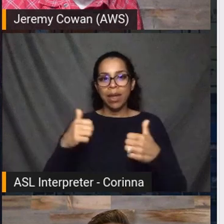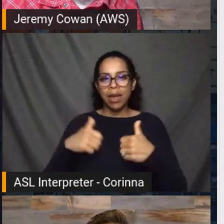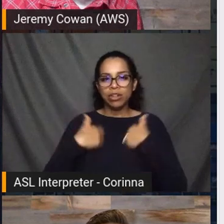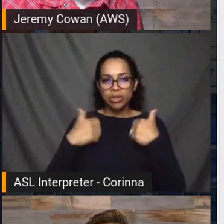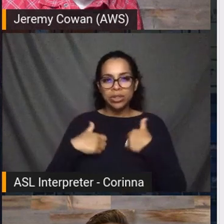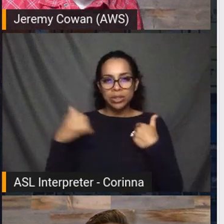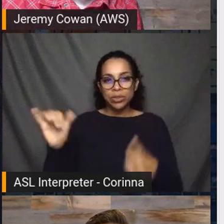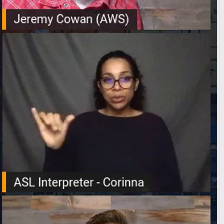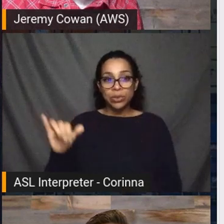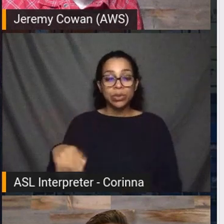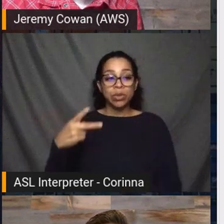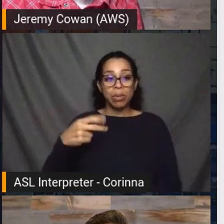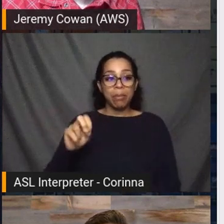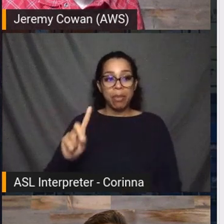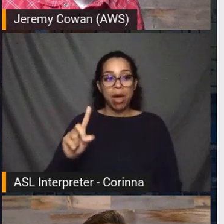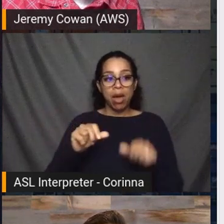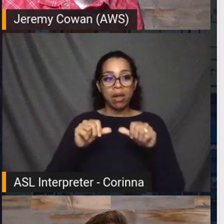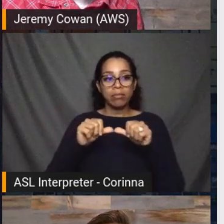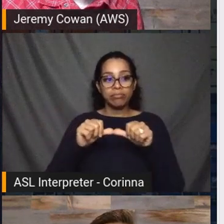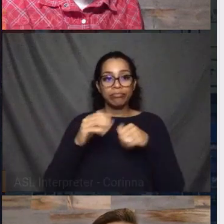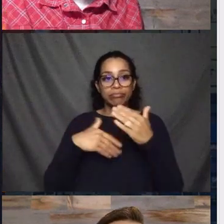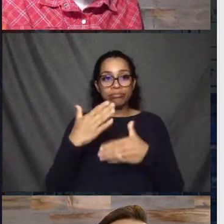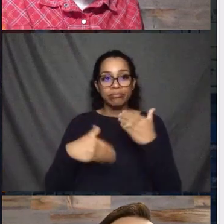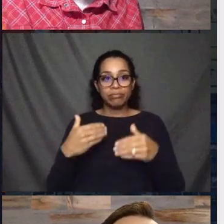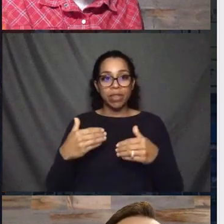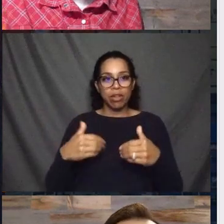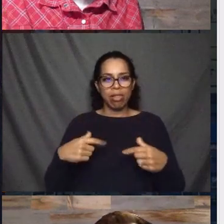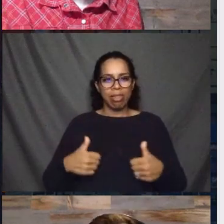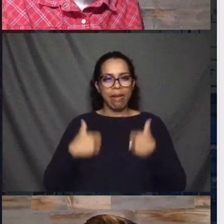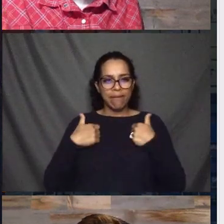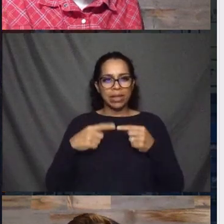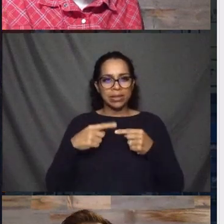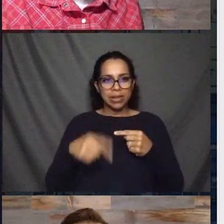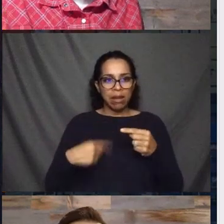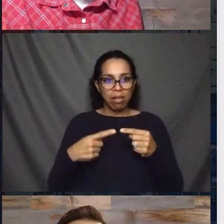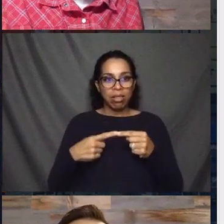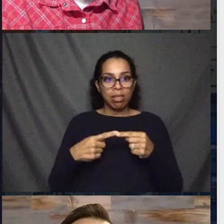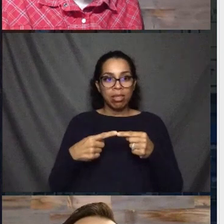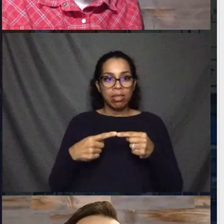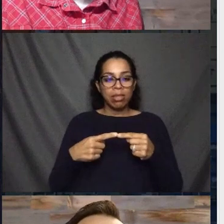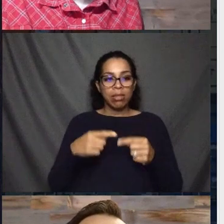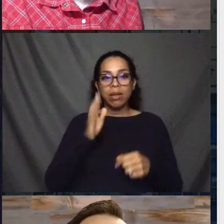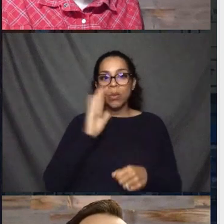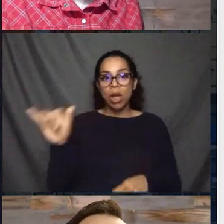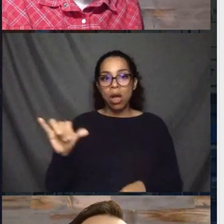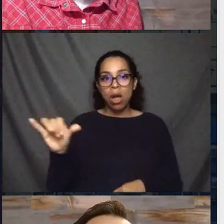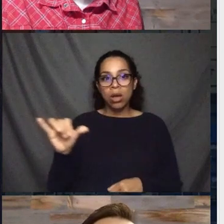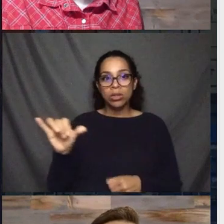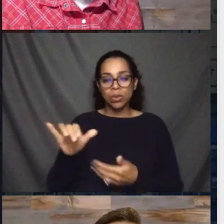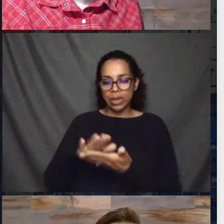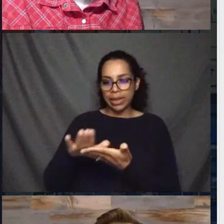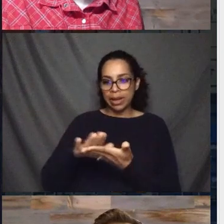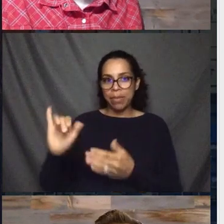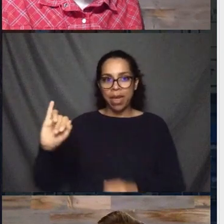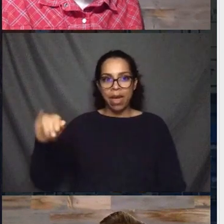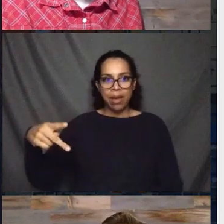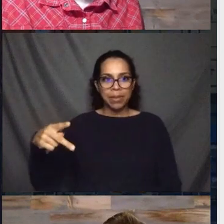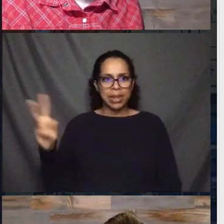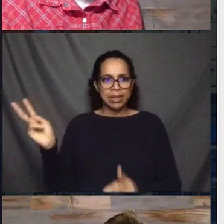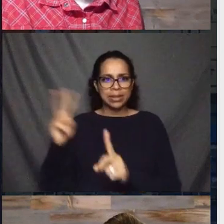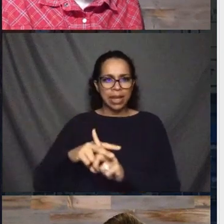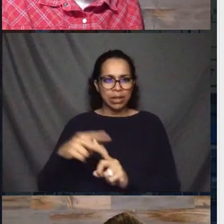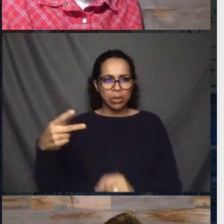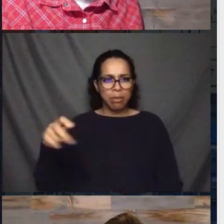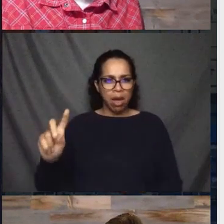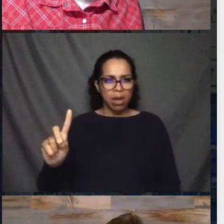through their life cycle, it helps clean up that network namespace and also clean up the IP that is assigned to the pod. There